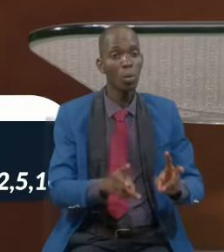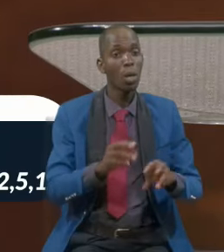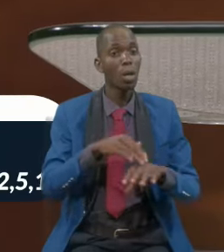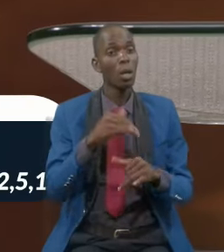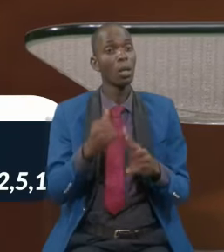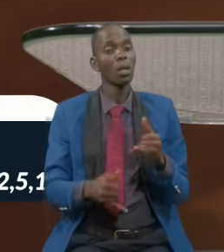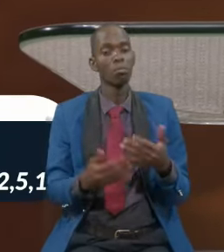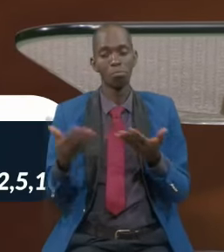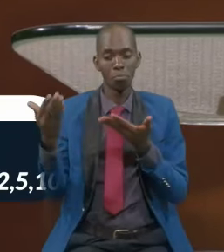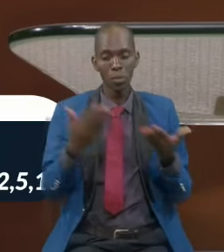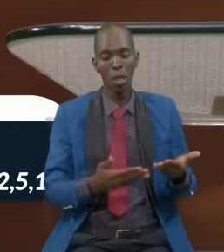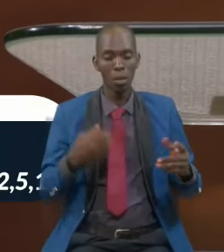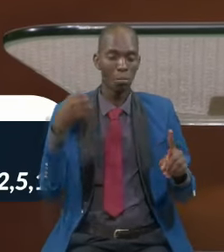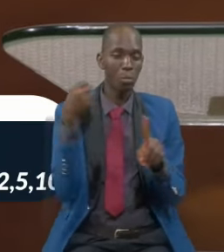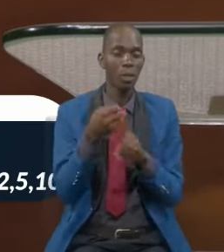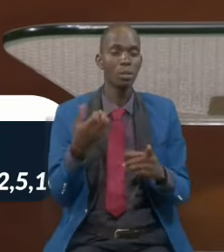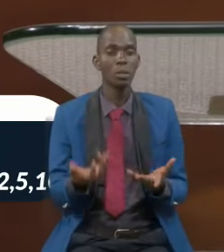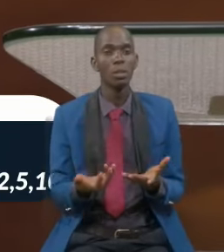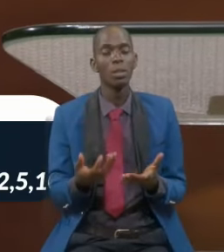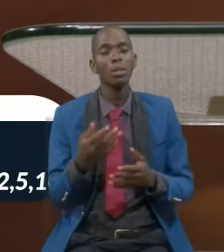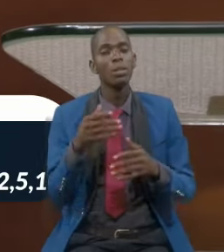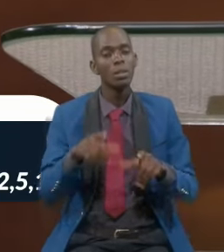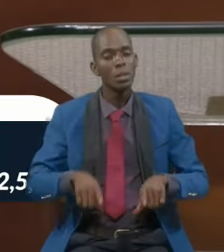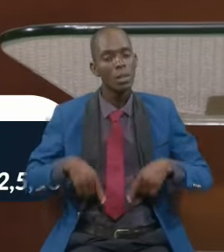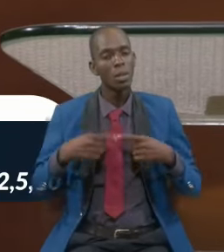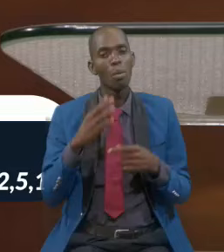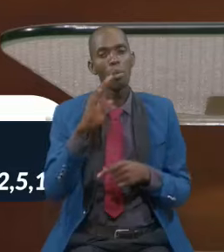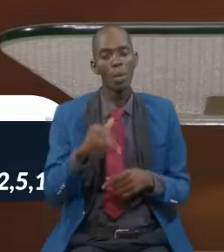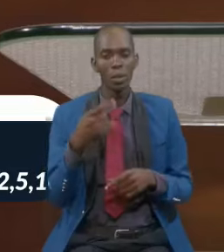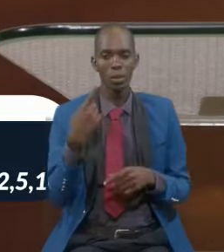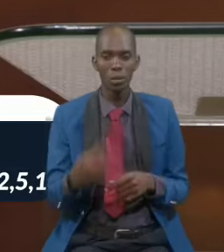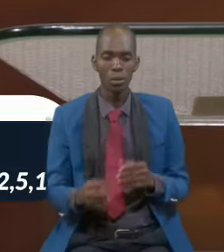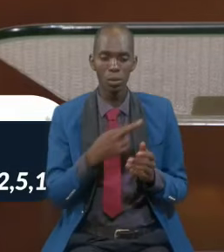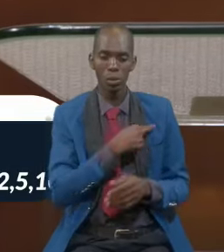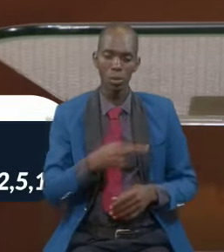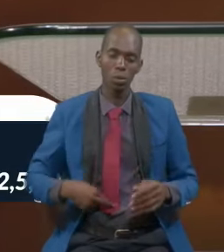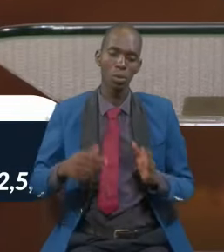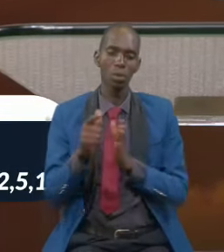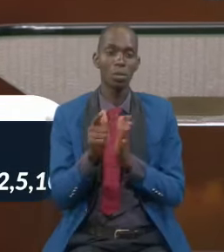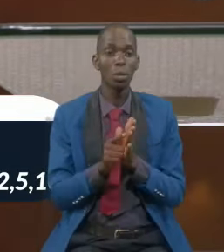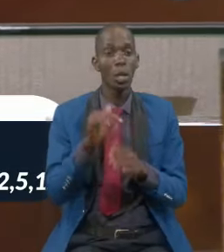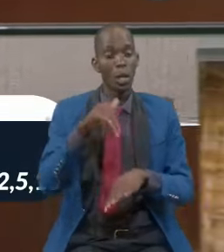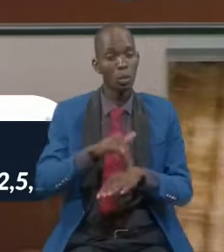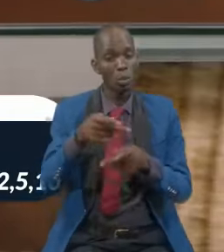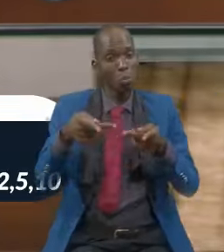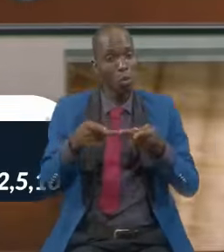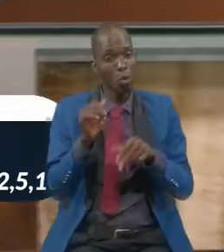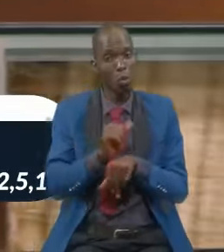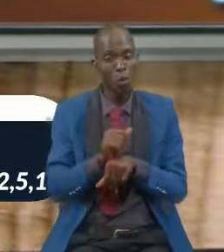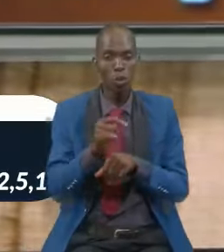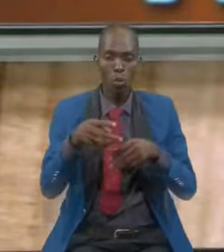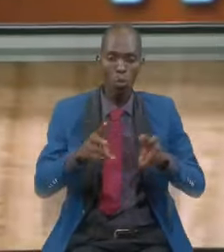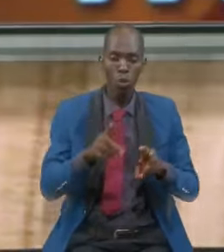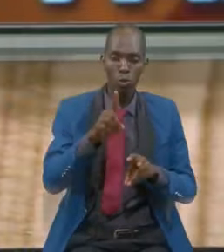cause accident. Live by the royal law. In your place of work, the way you relate with